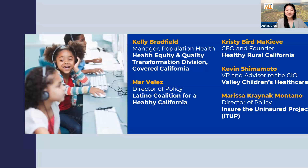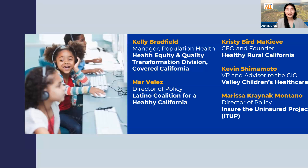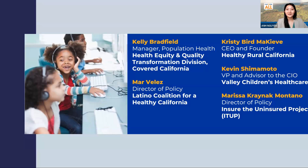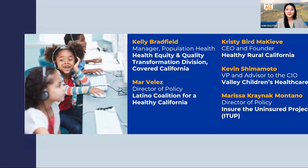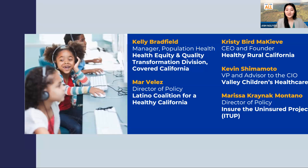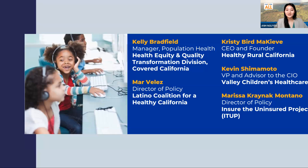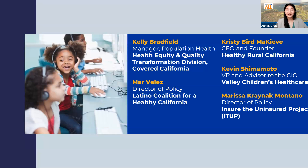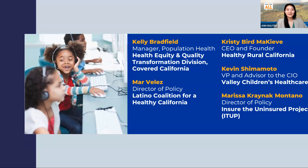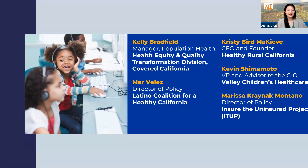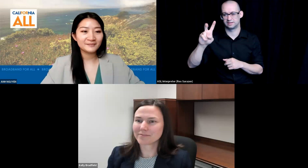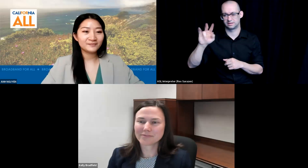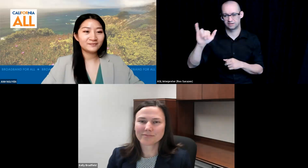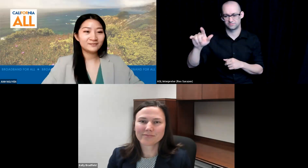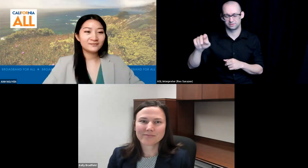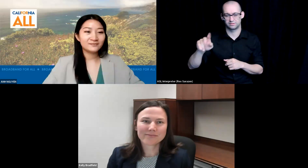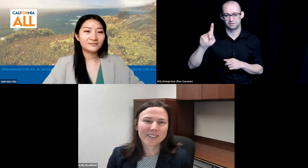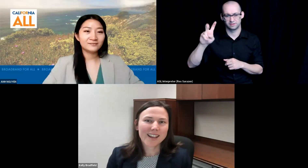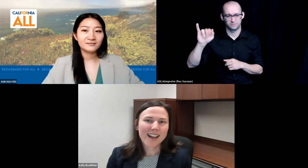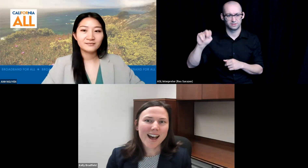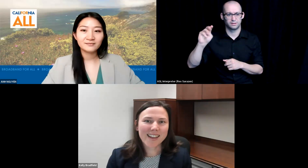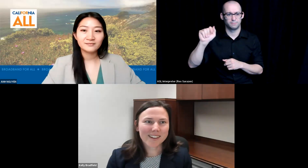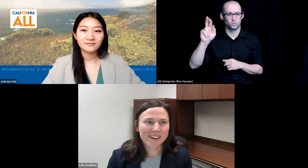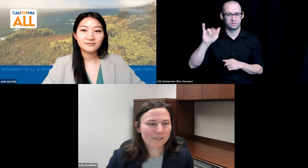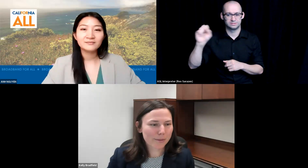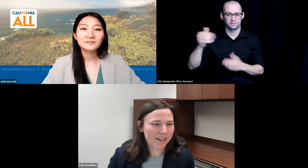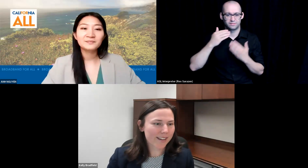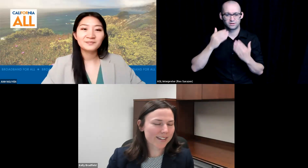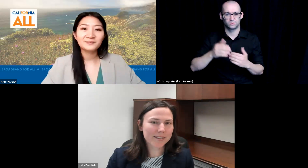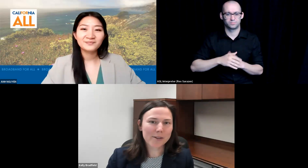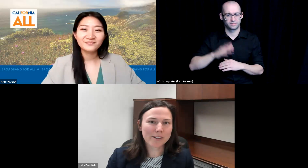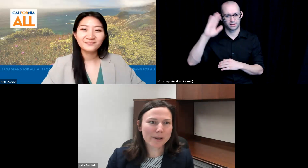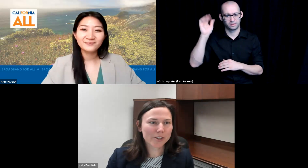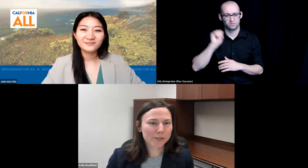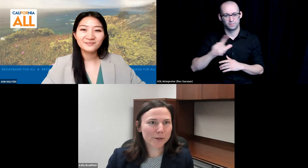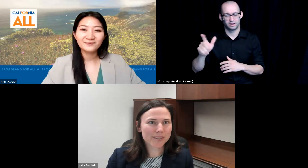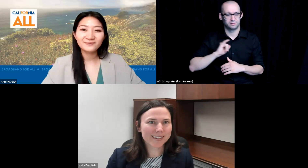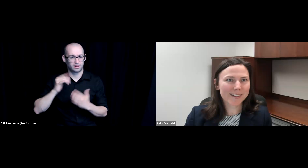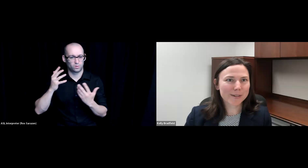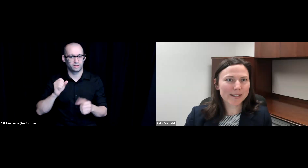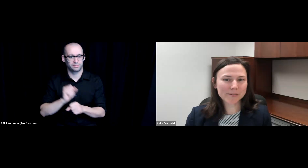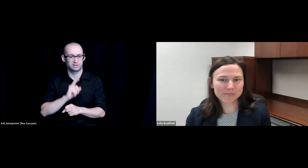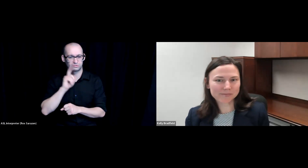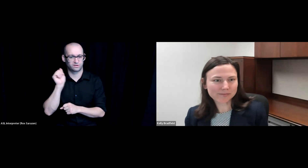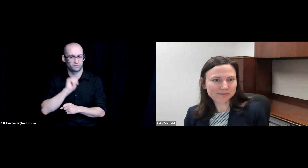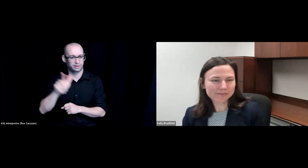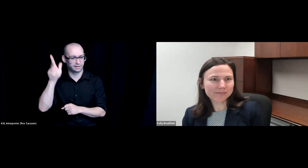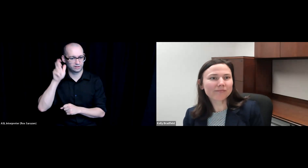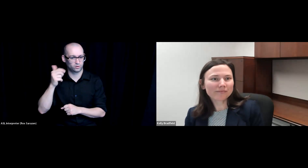Marissa. Thank you so much, Kelly. Hi there, everybody. I want to make sure folks can hear me.